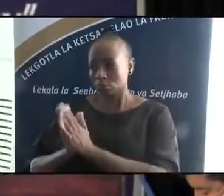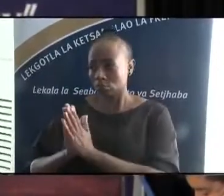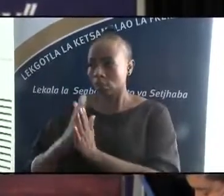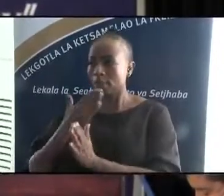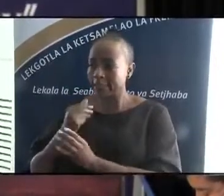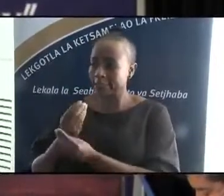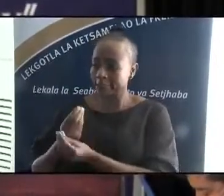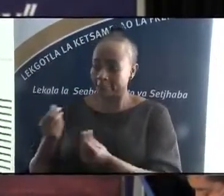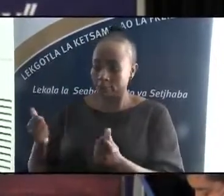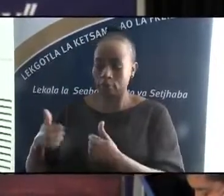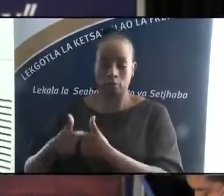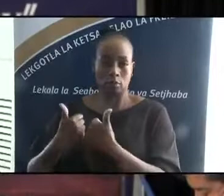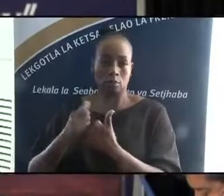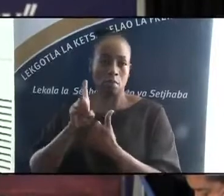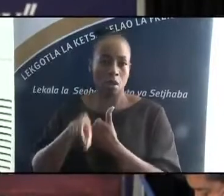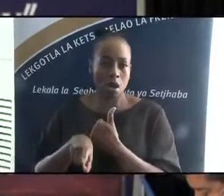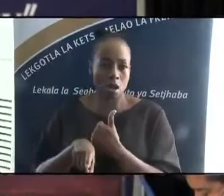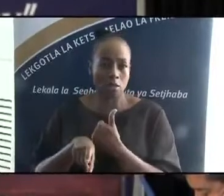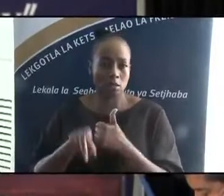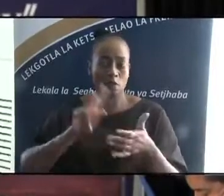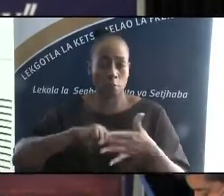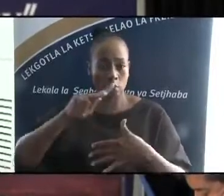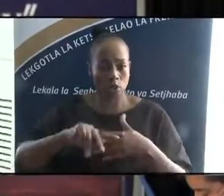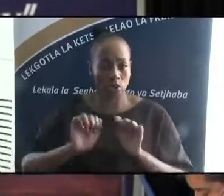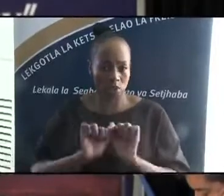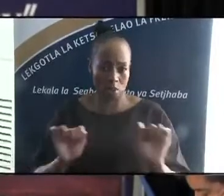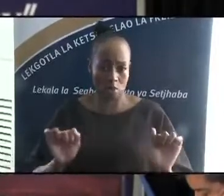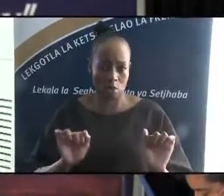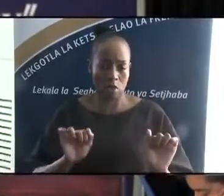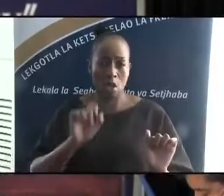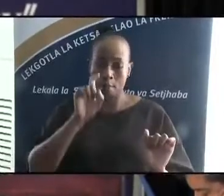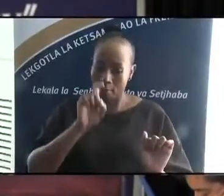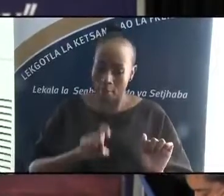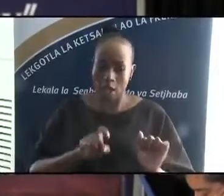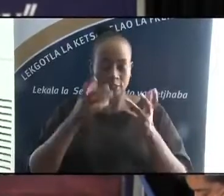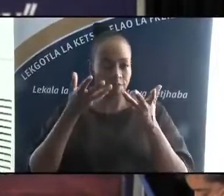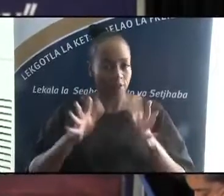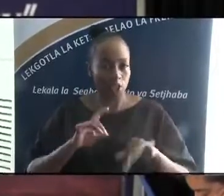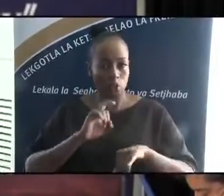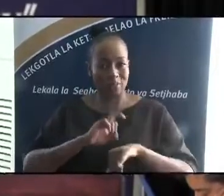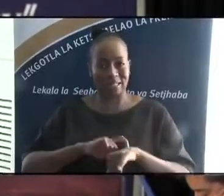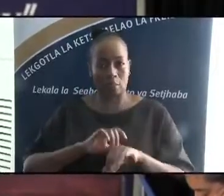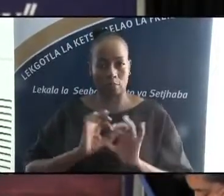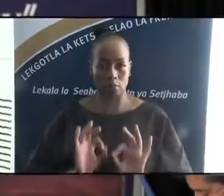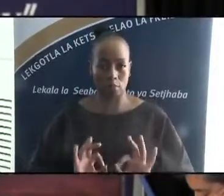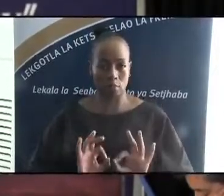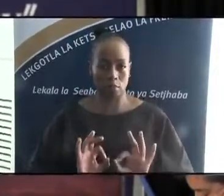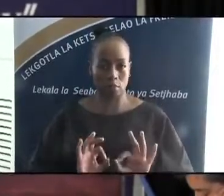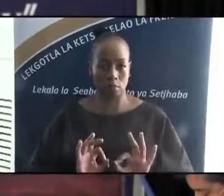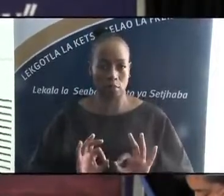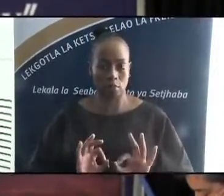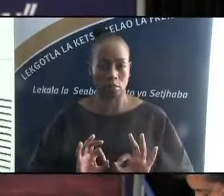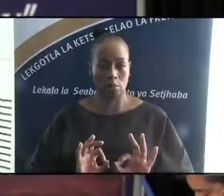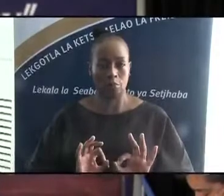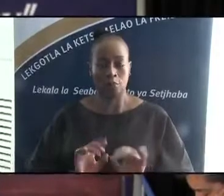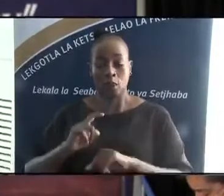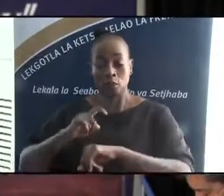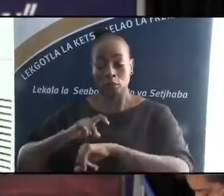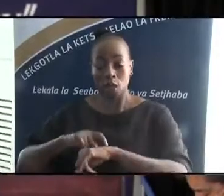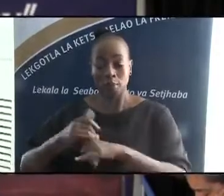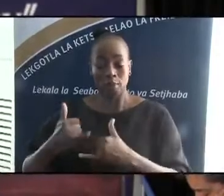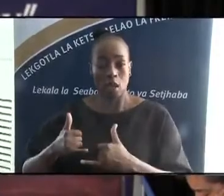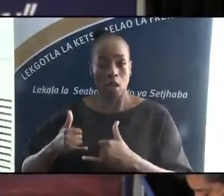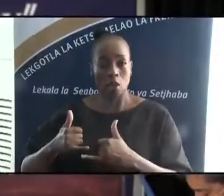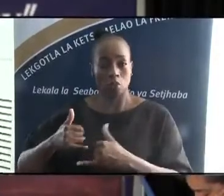resolve challenges for projects, and it should be completed on time. Honourable Speaker, during the previous